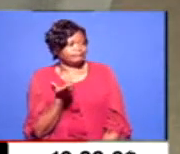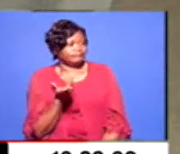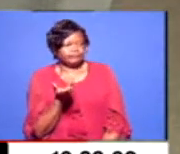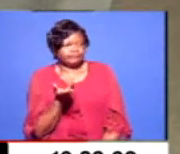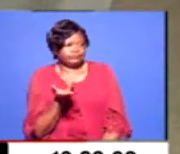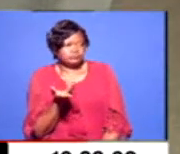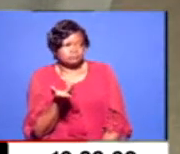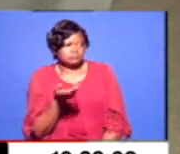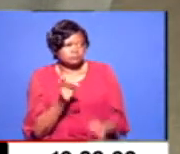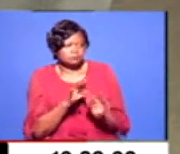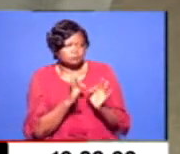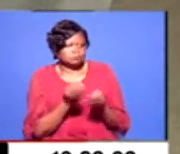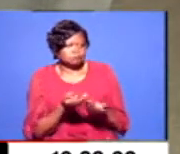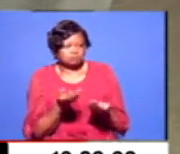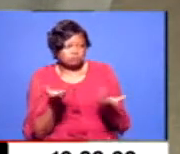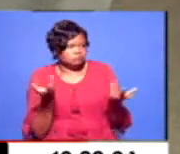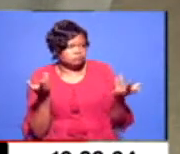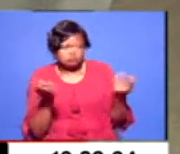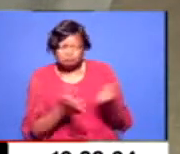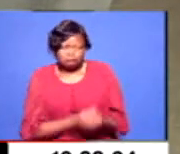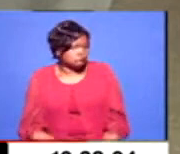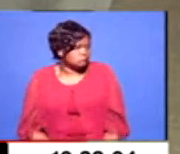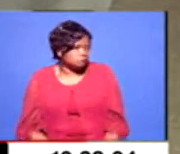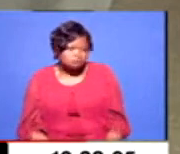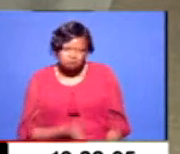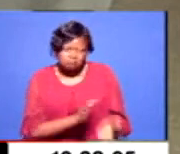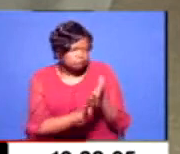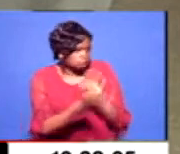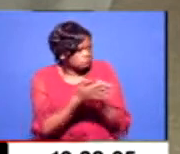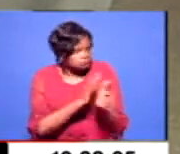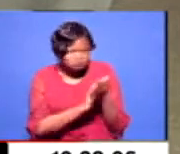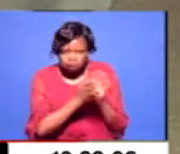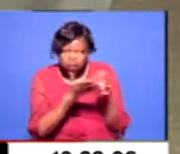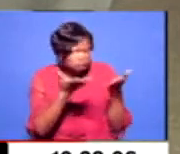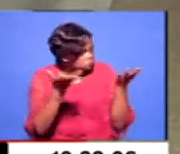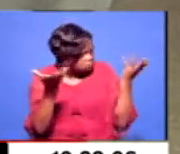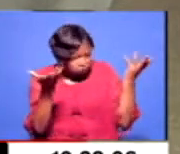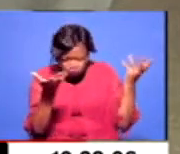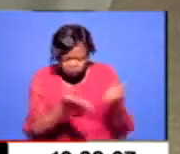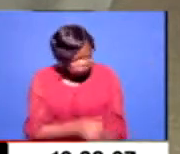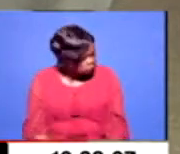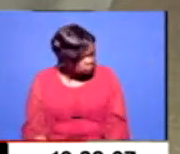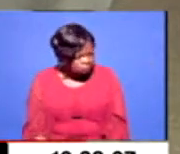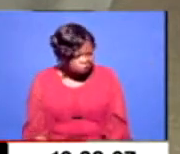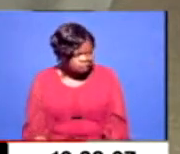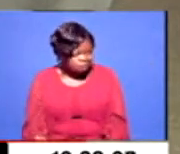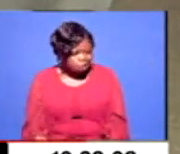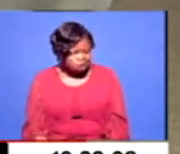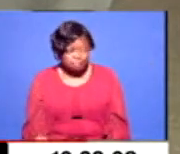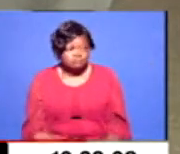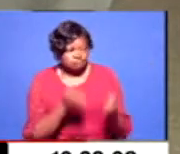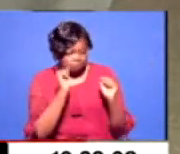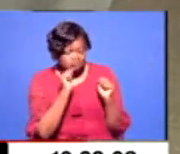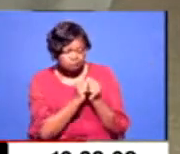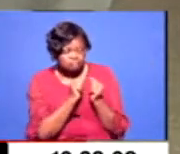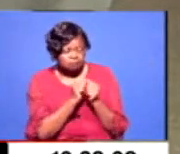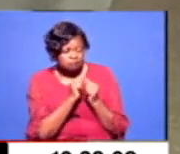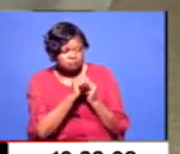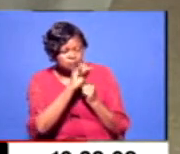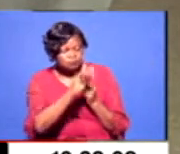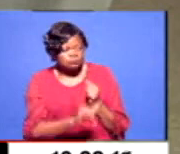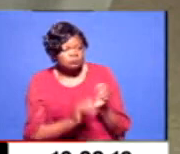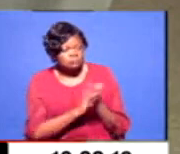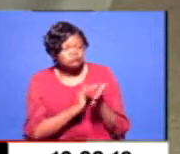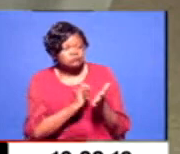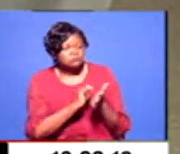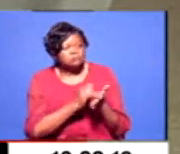the family setup is like, yeah, there's nothing. Do you concur with Joy that parents have a duty